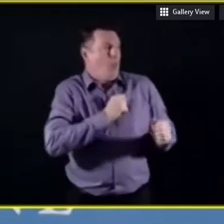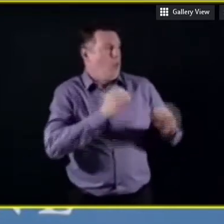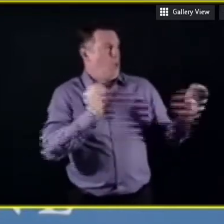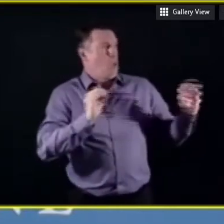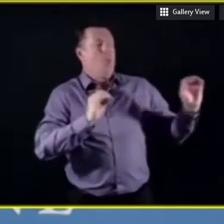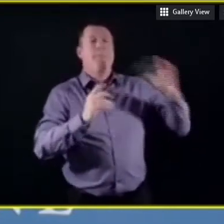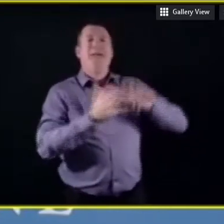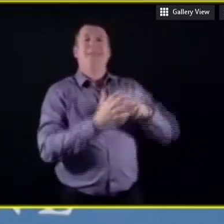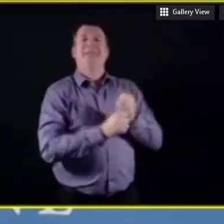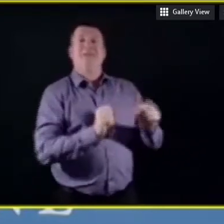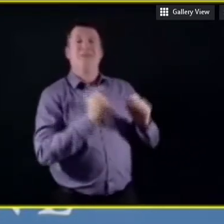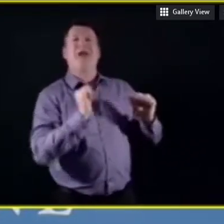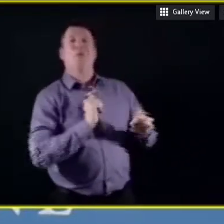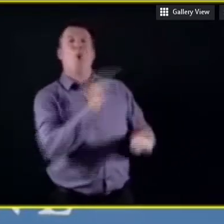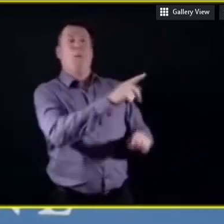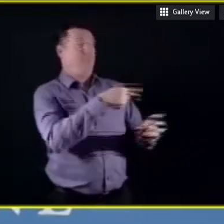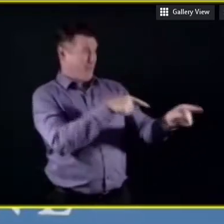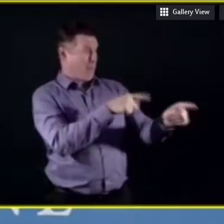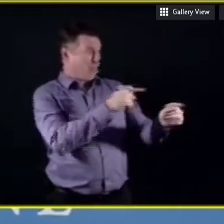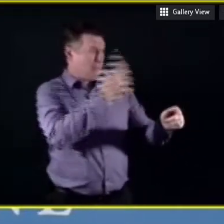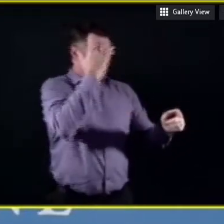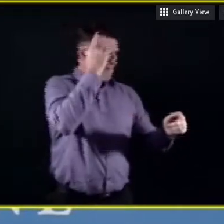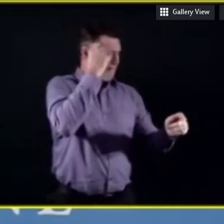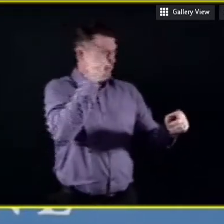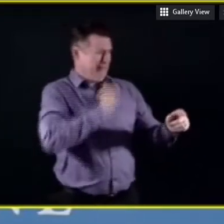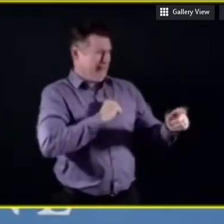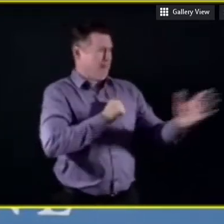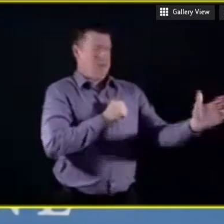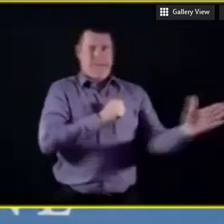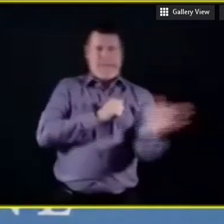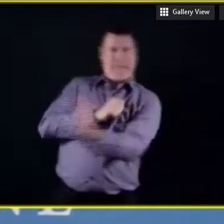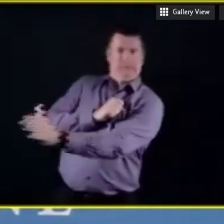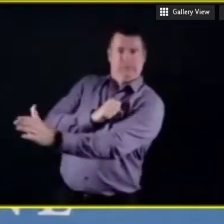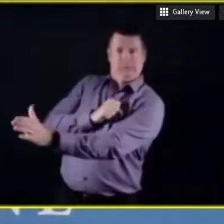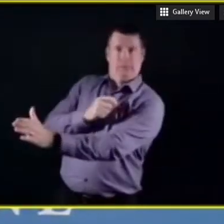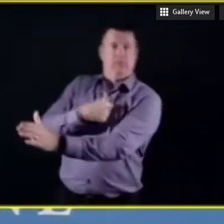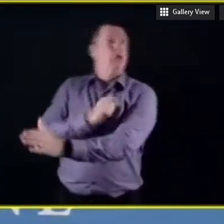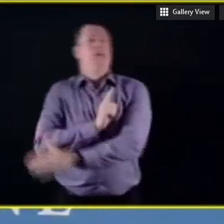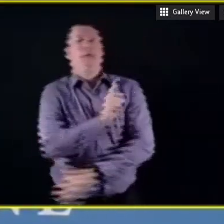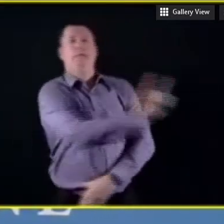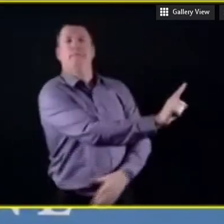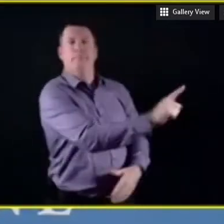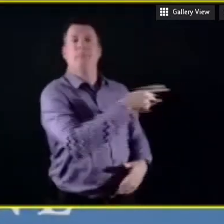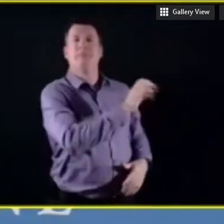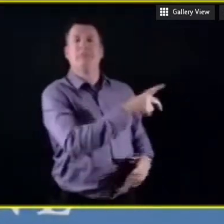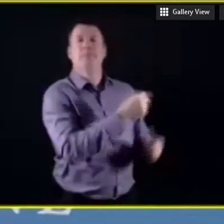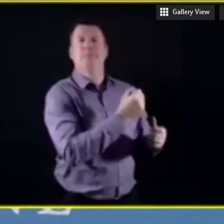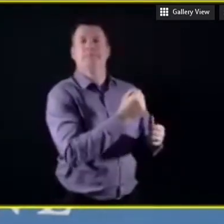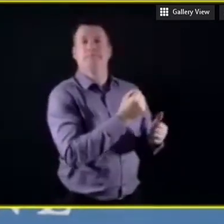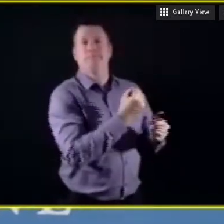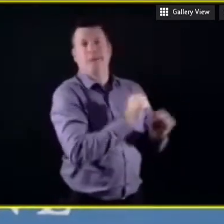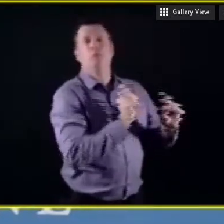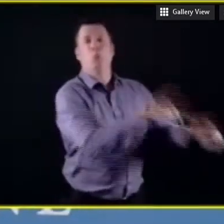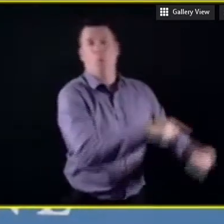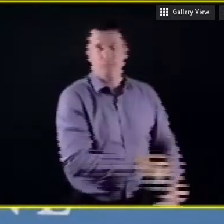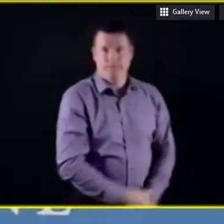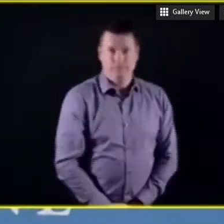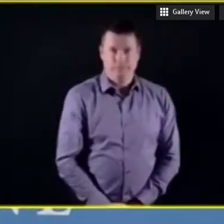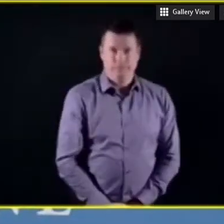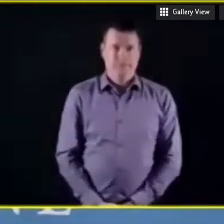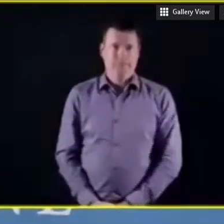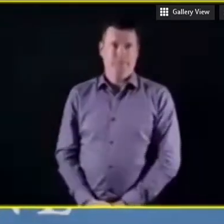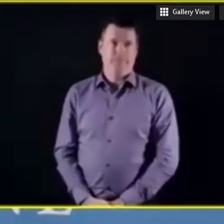if the community isn't socially distancing as much, I think there's going to be a natural need to socially distance in